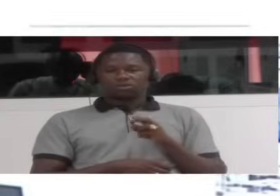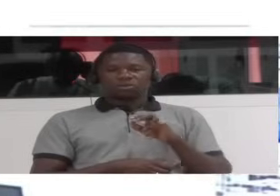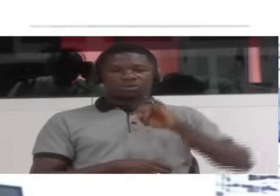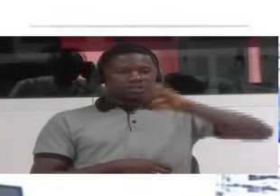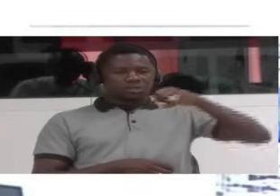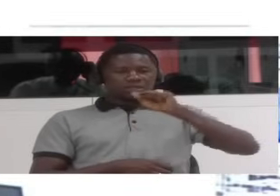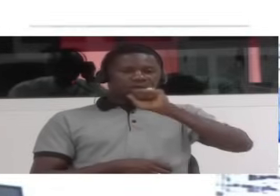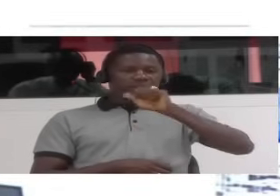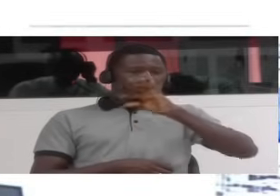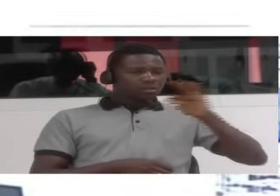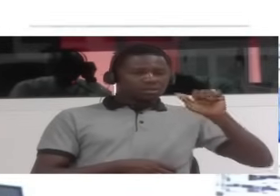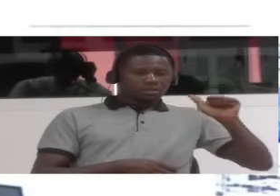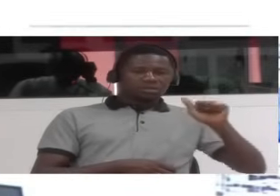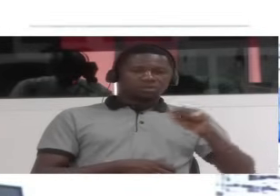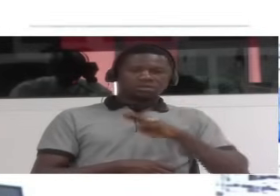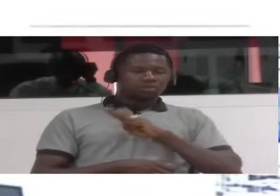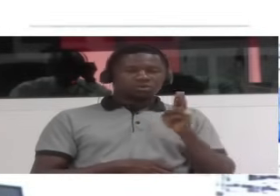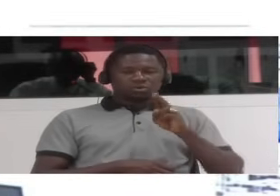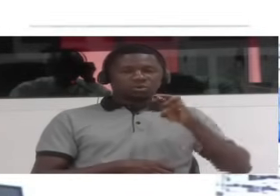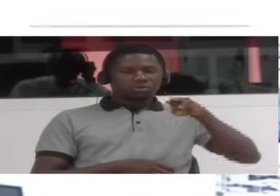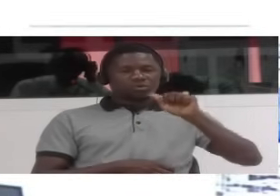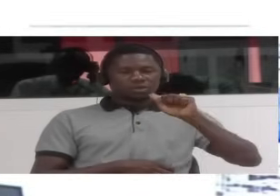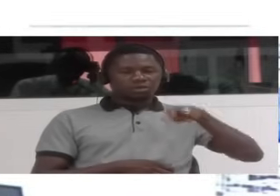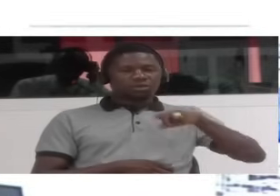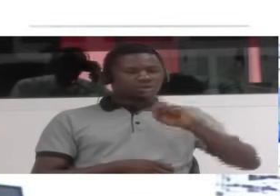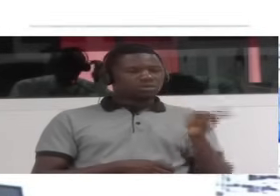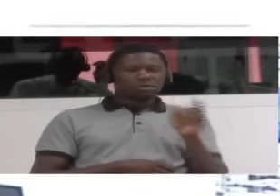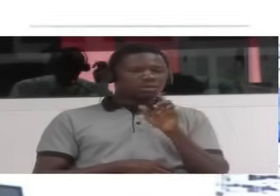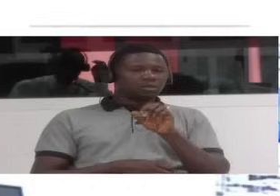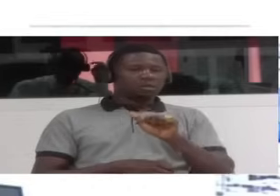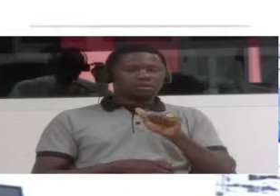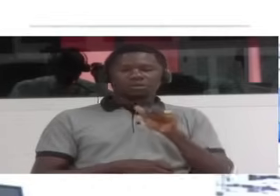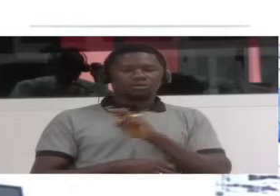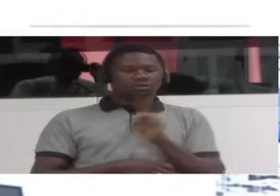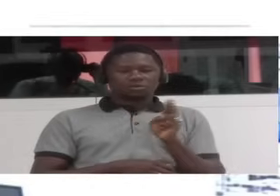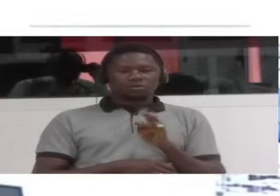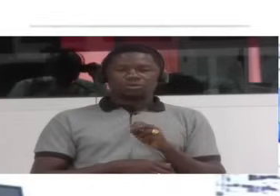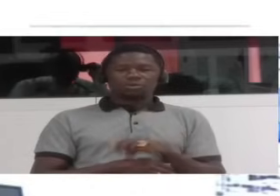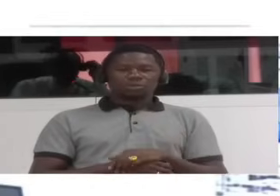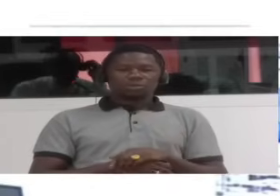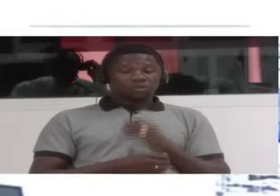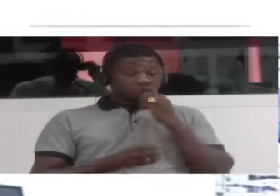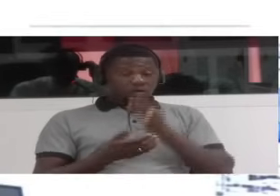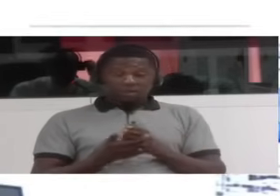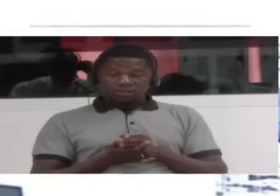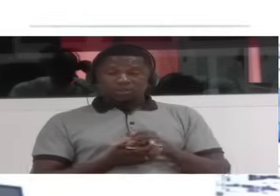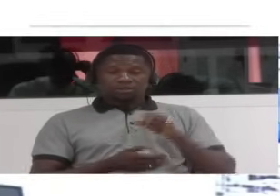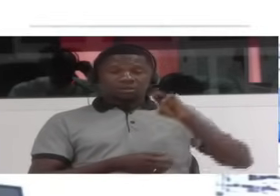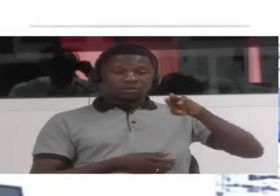maybe that may be an error. So you're saying it's Malik Jada for certain? For certain, yes.